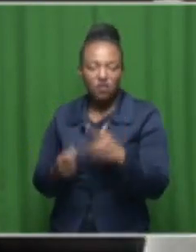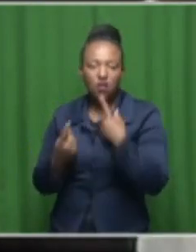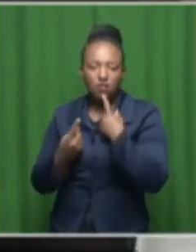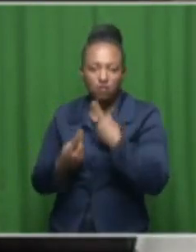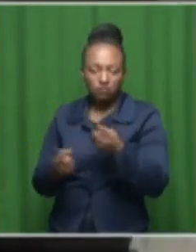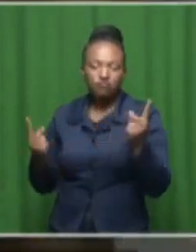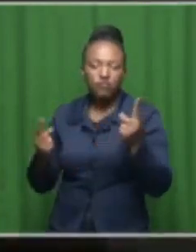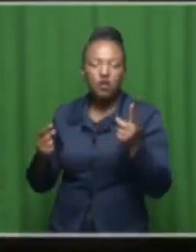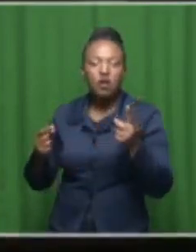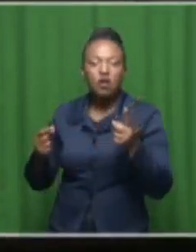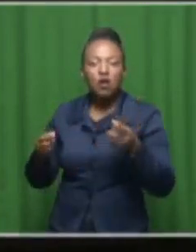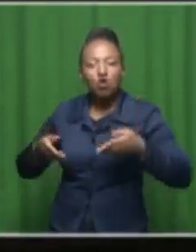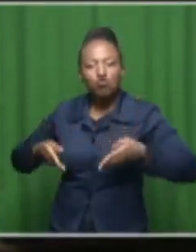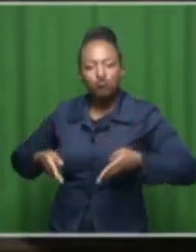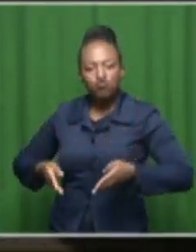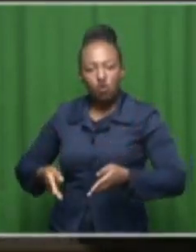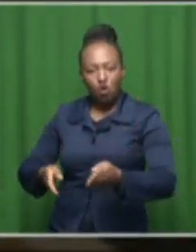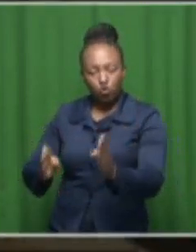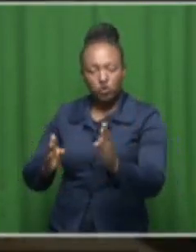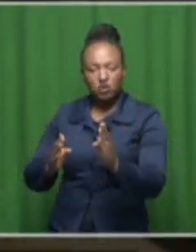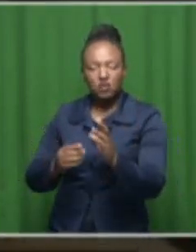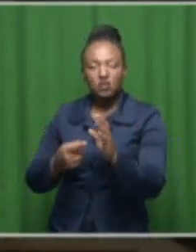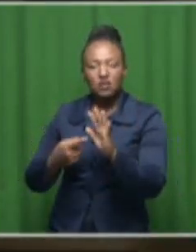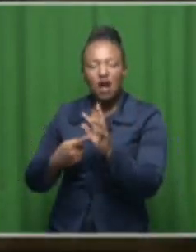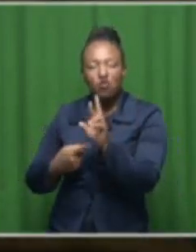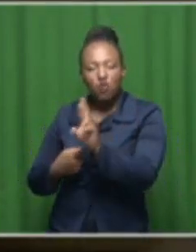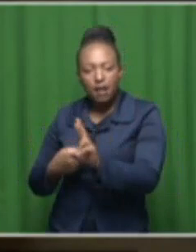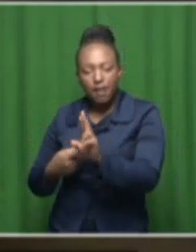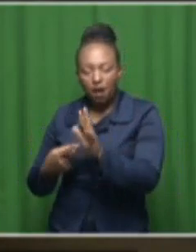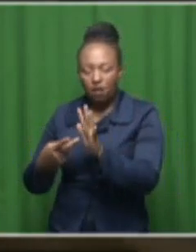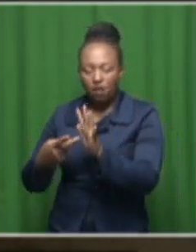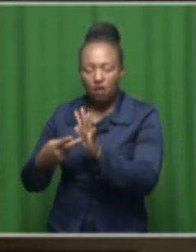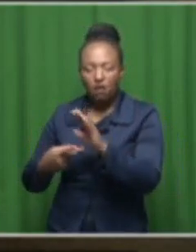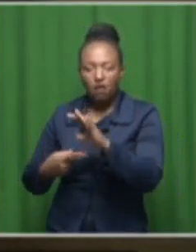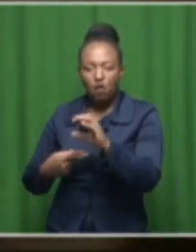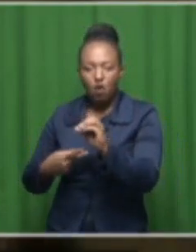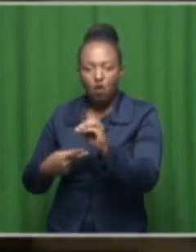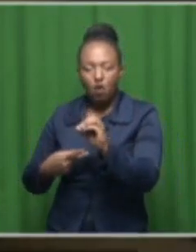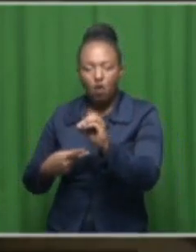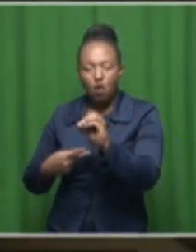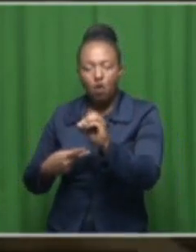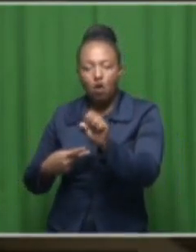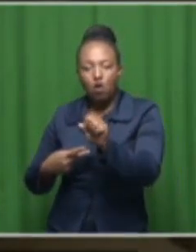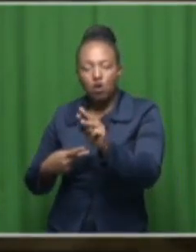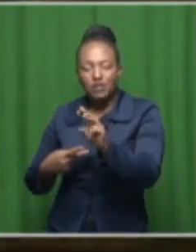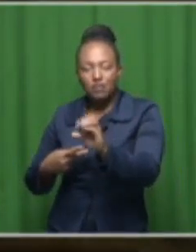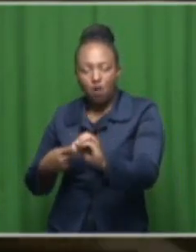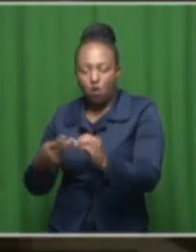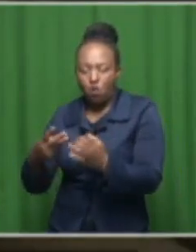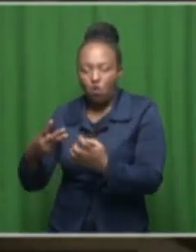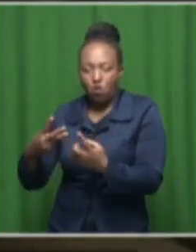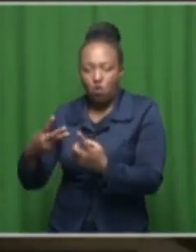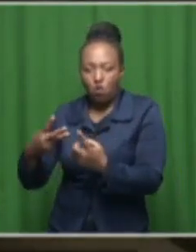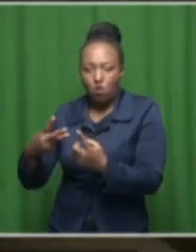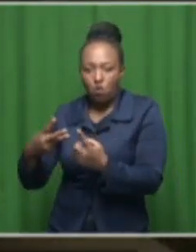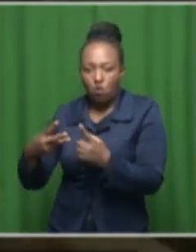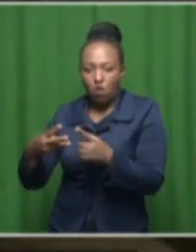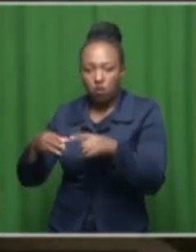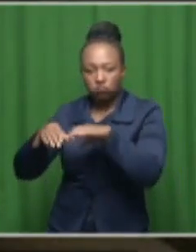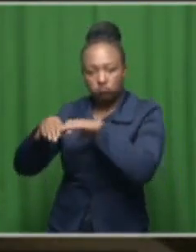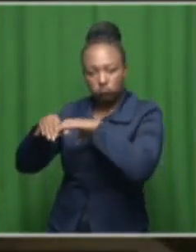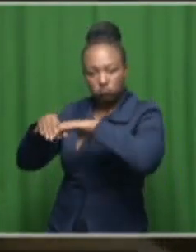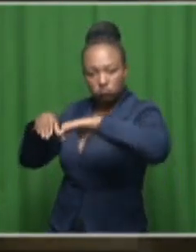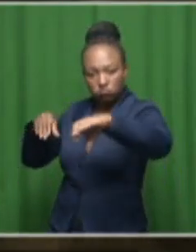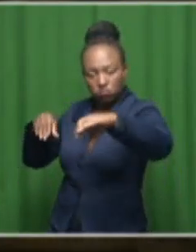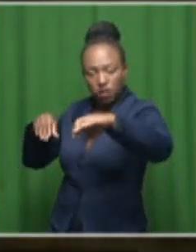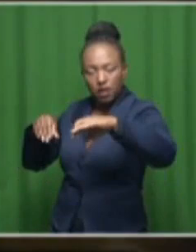the route through Randburg to Cosmos City, Little Falls area. That's a very important first step